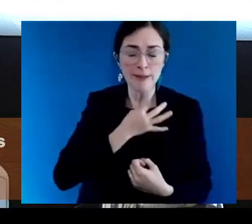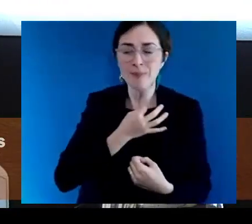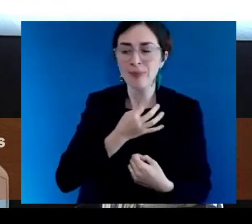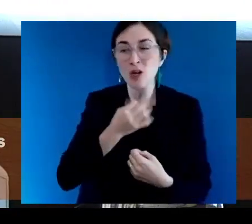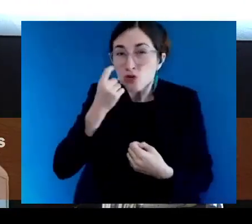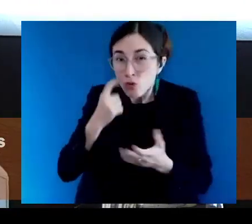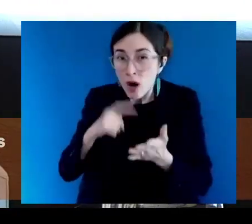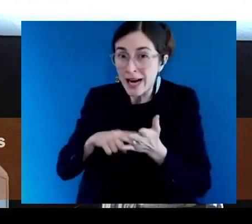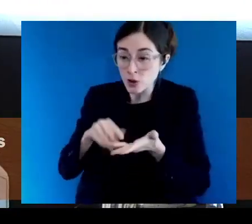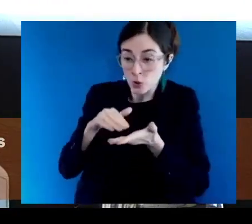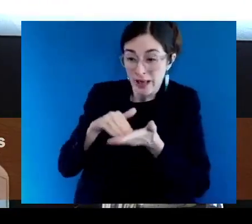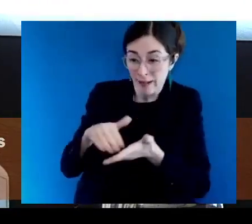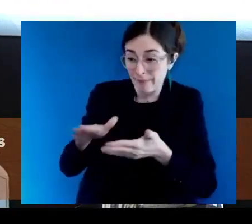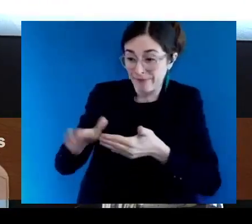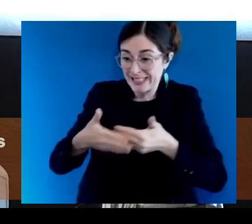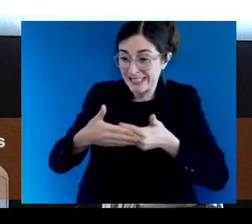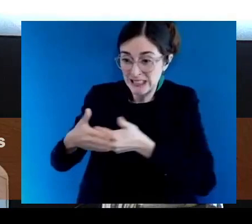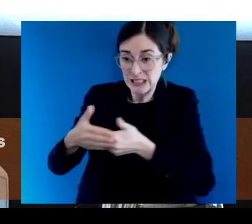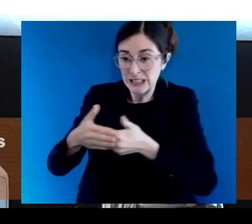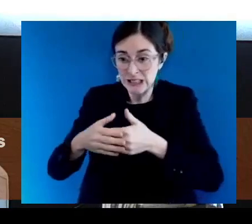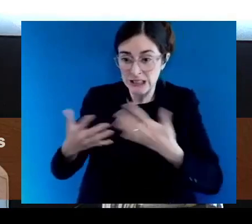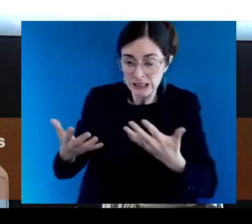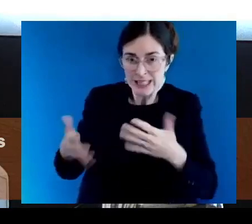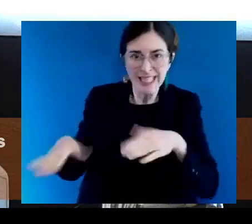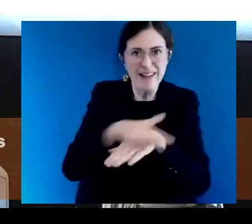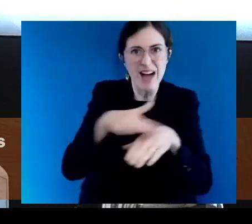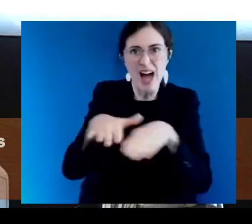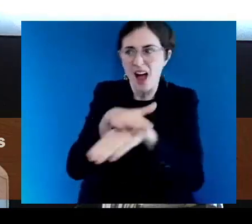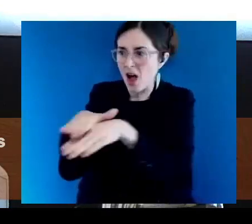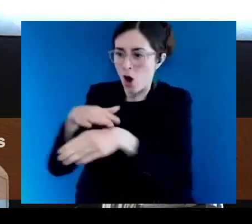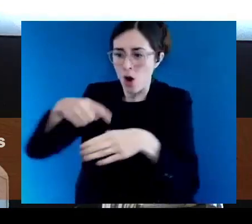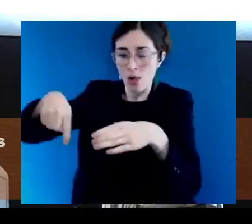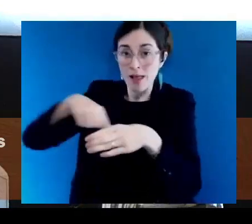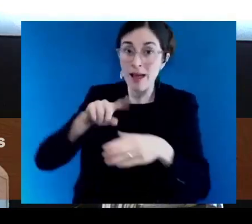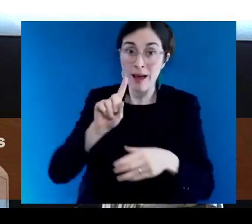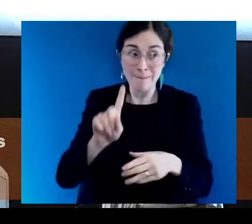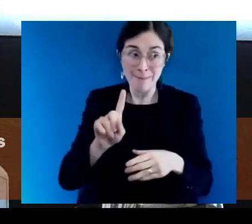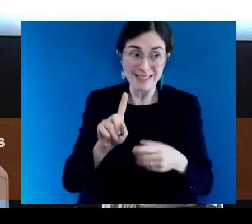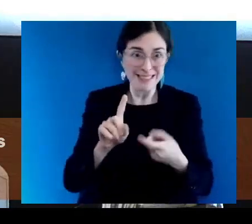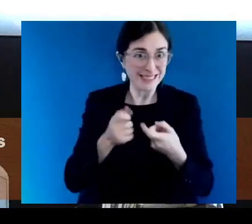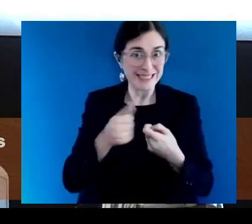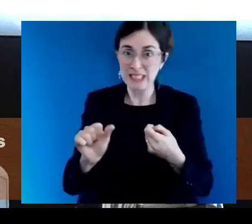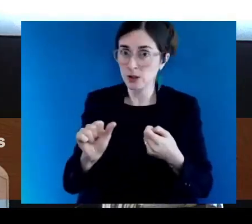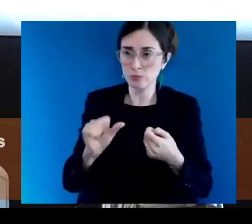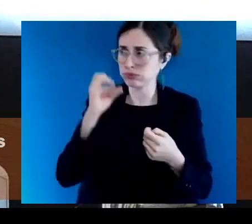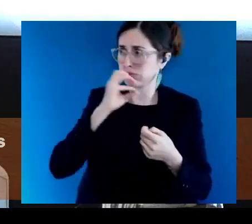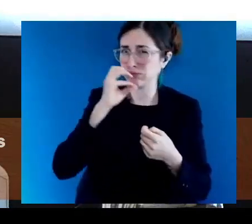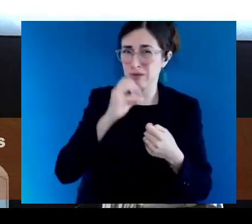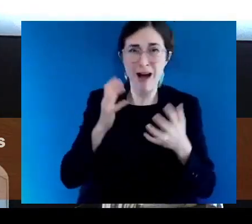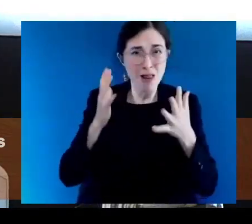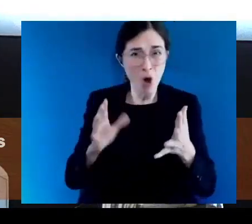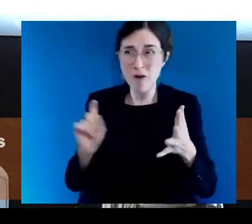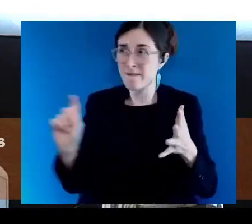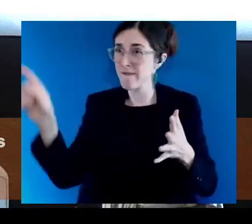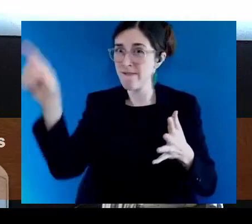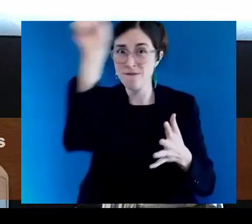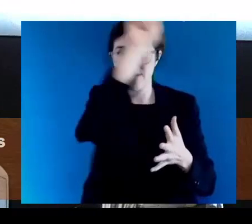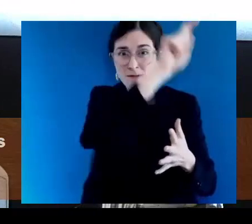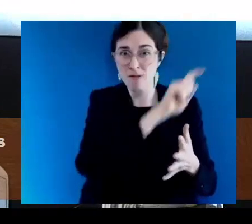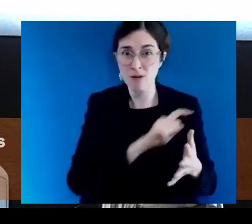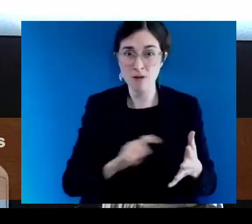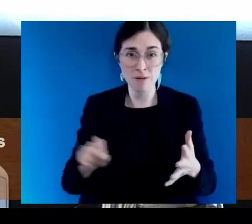we are coming to terms with the magnitude of that. But have made some steps